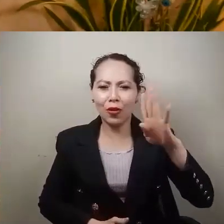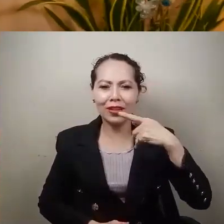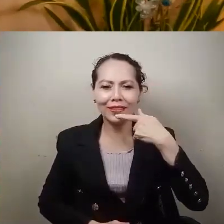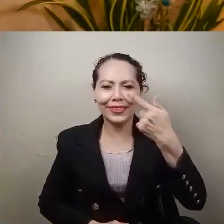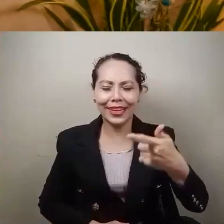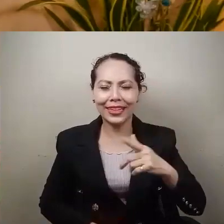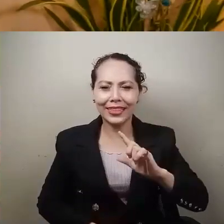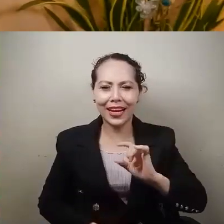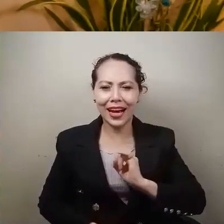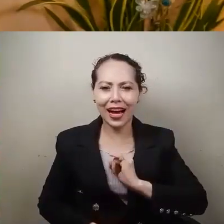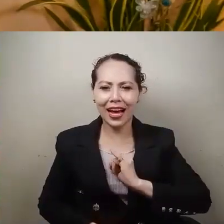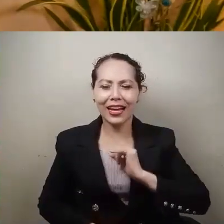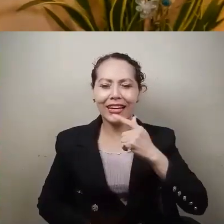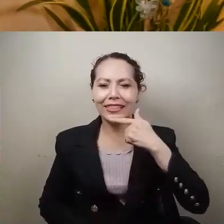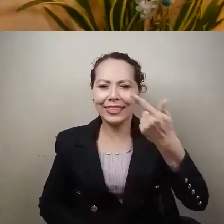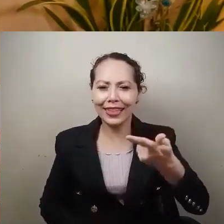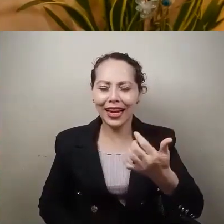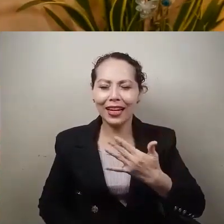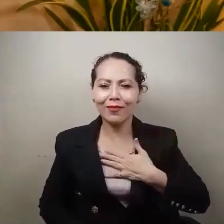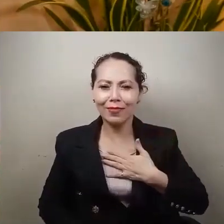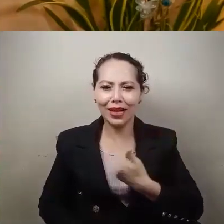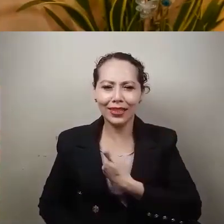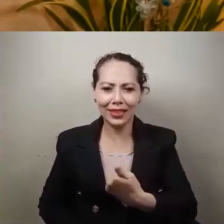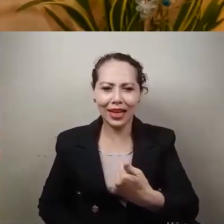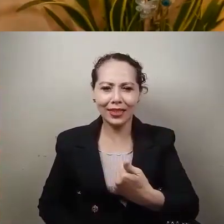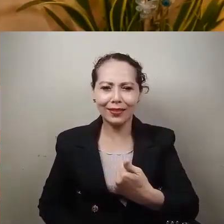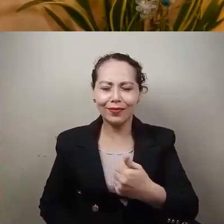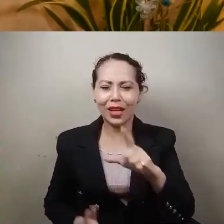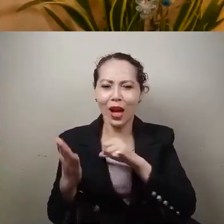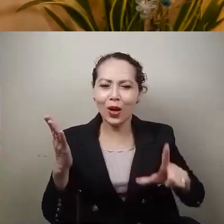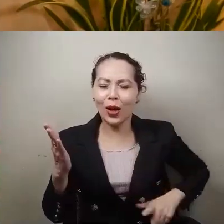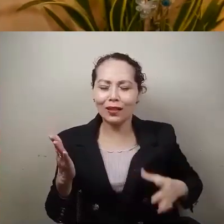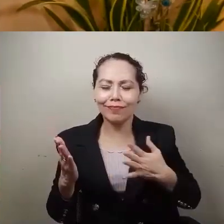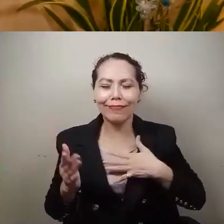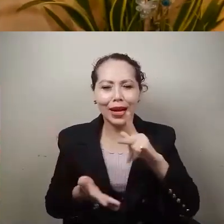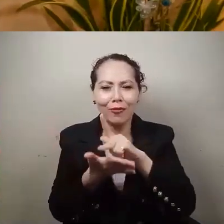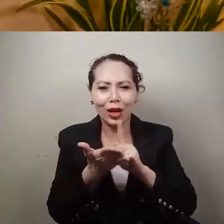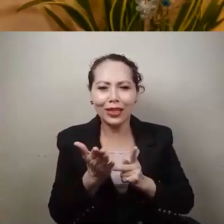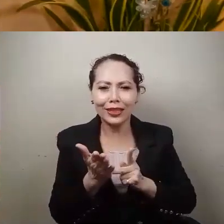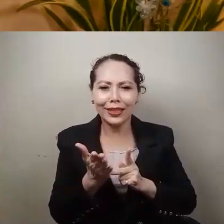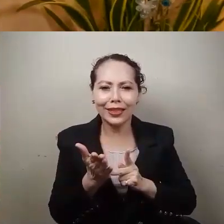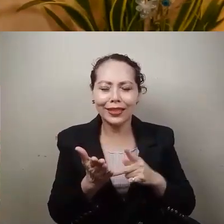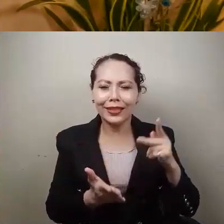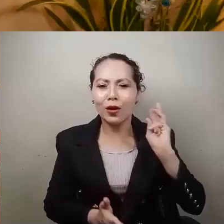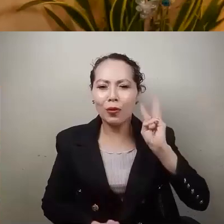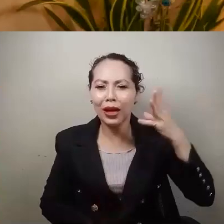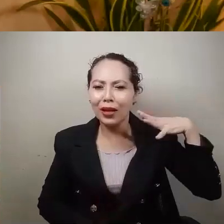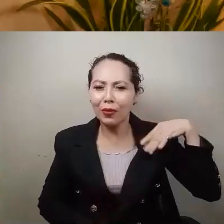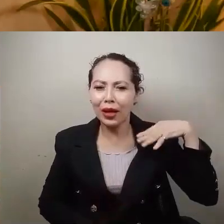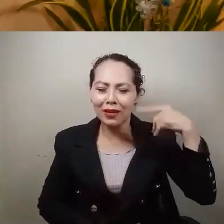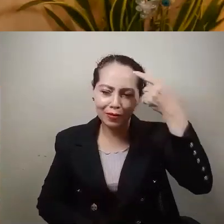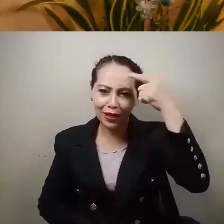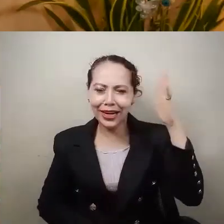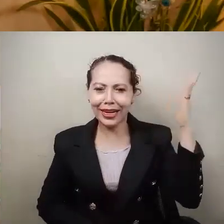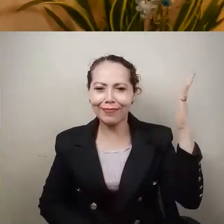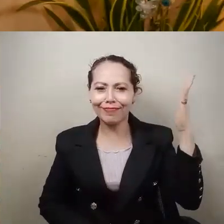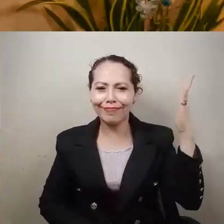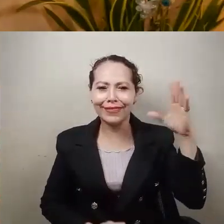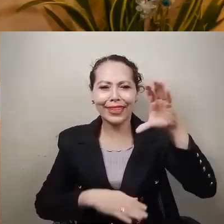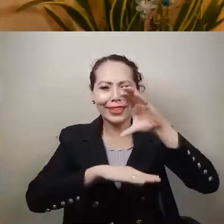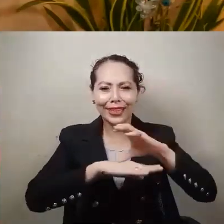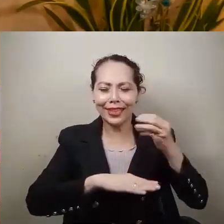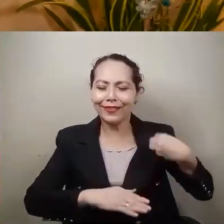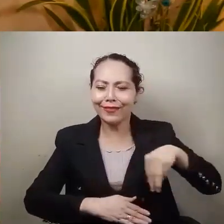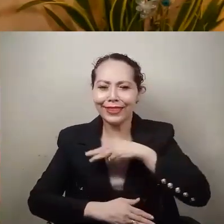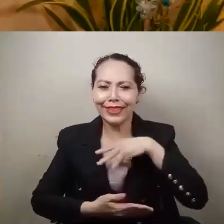says, I say to myself, the Lord is my portion. Therefore, I will wait for him.